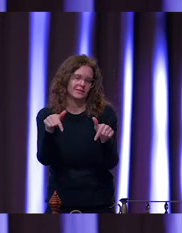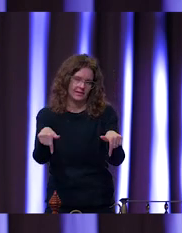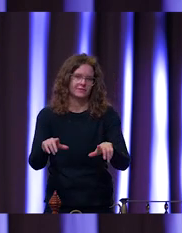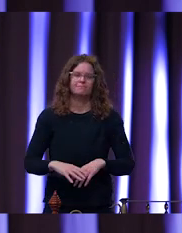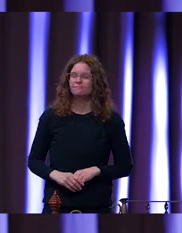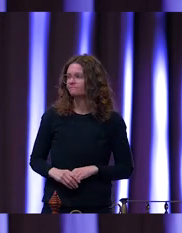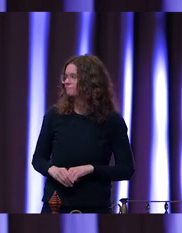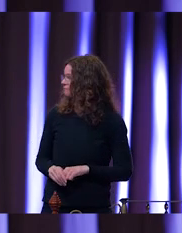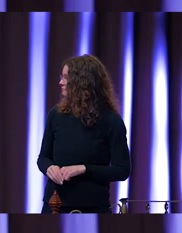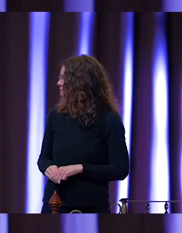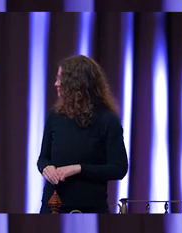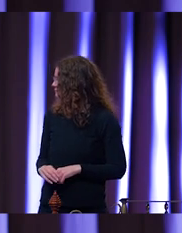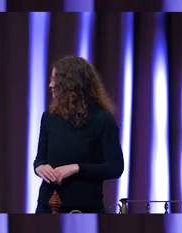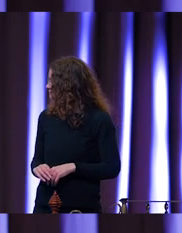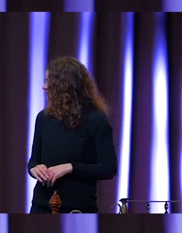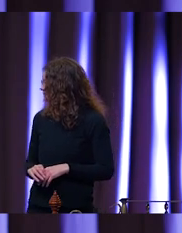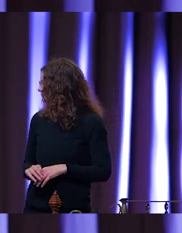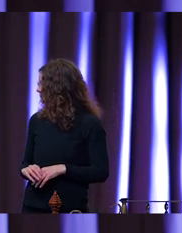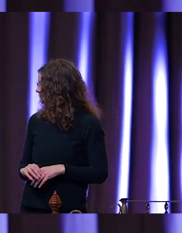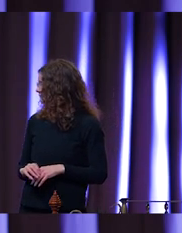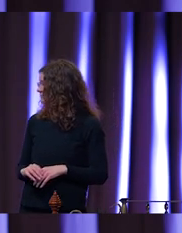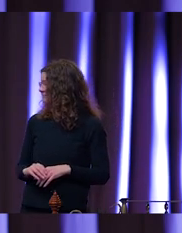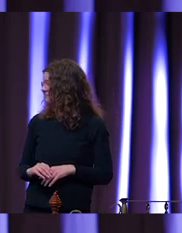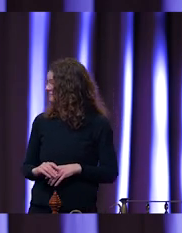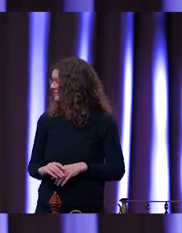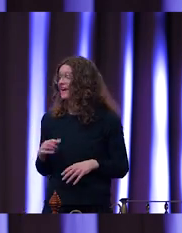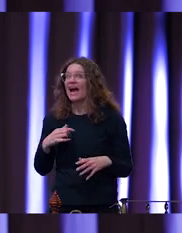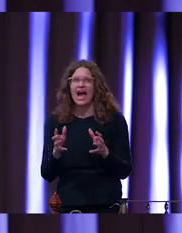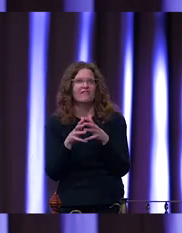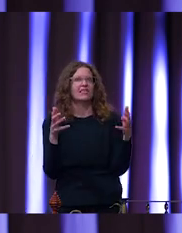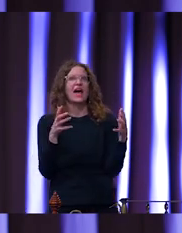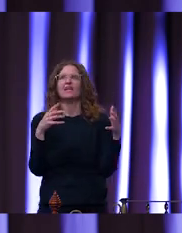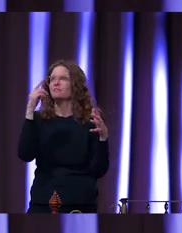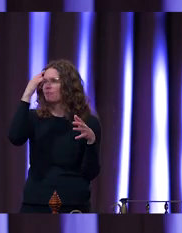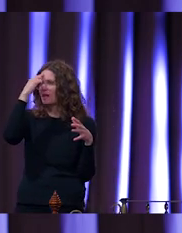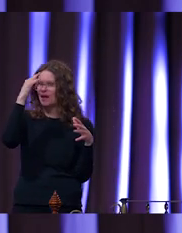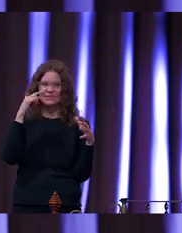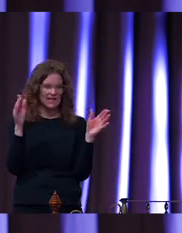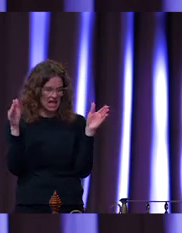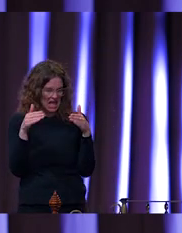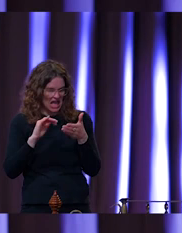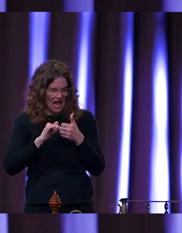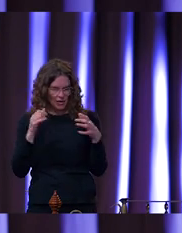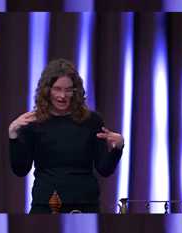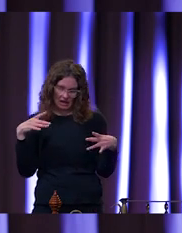Commissioner Harkey? I have a lot to say, so I'm trying to, like, in my mind, I was like, how am I going to make this, like, cohesive?